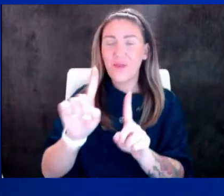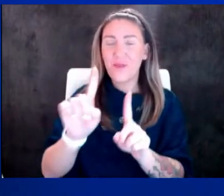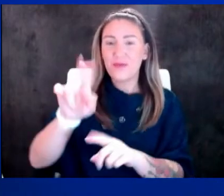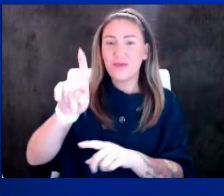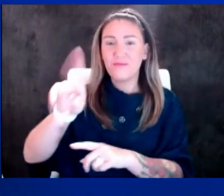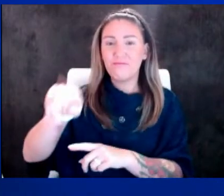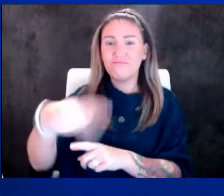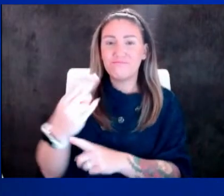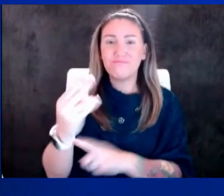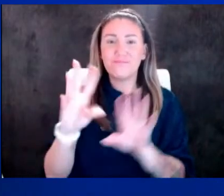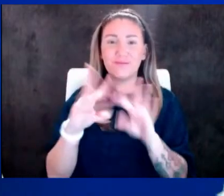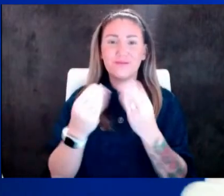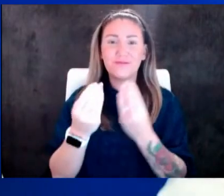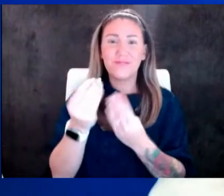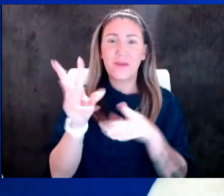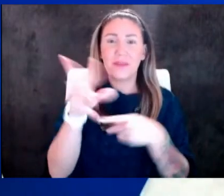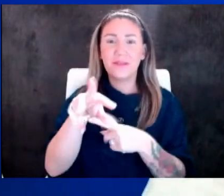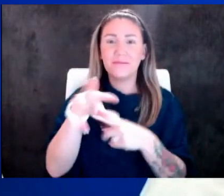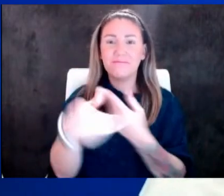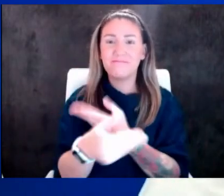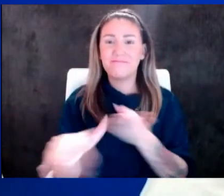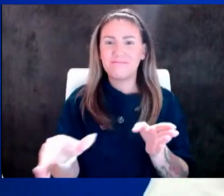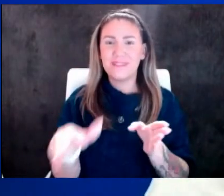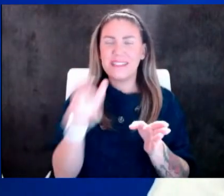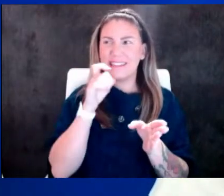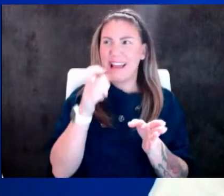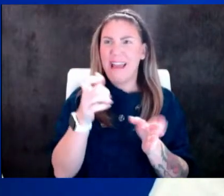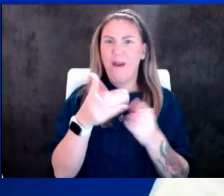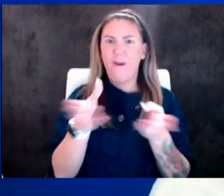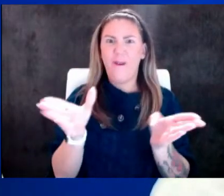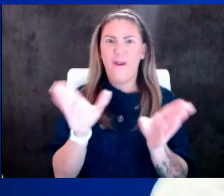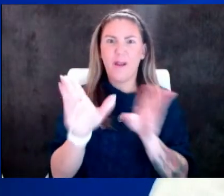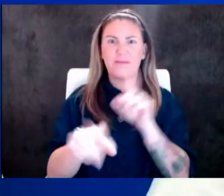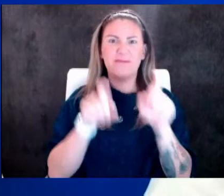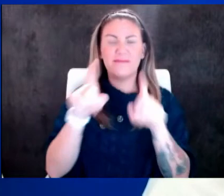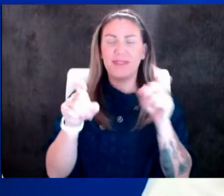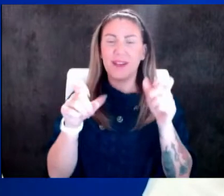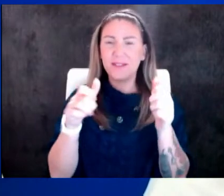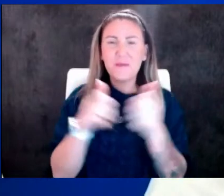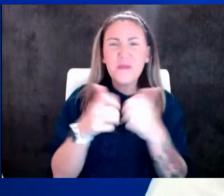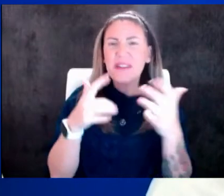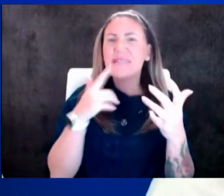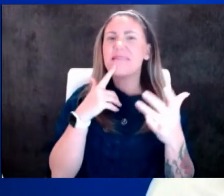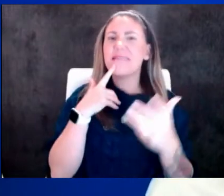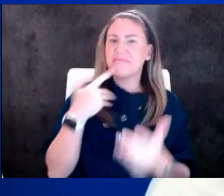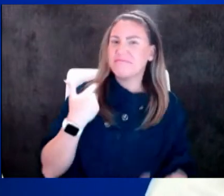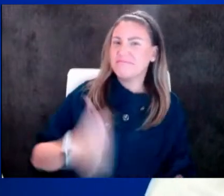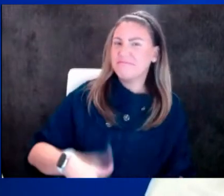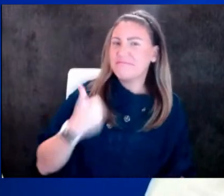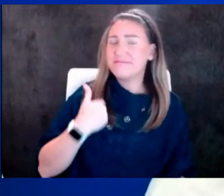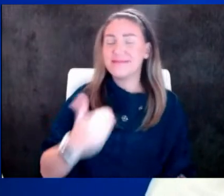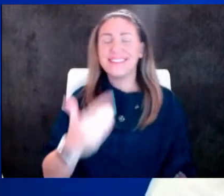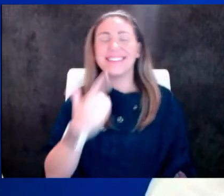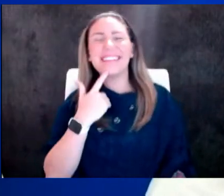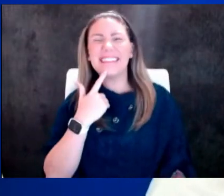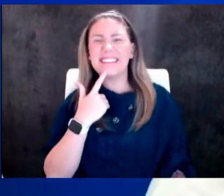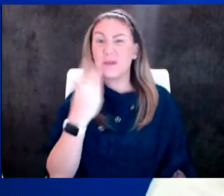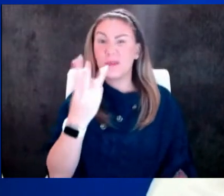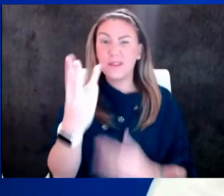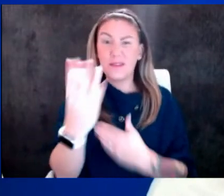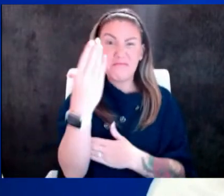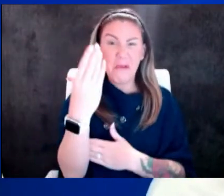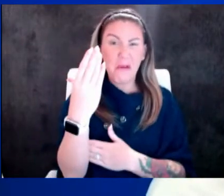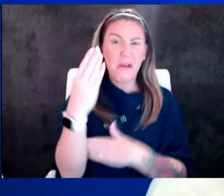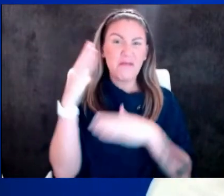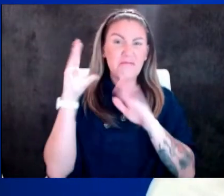to Open Mics with Dr. Stites. It's Wednesday morning, the 10th. Rain is on the way, but we have a pretty interesting program today.